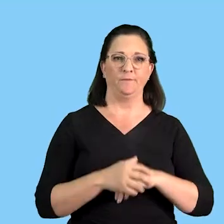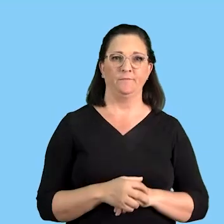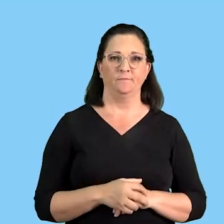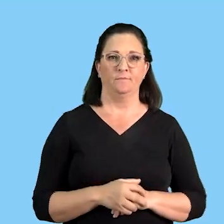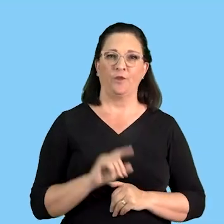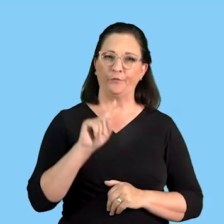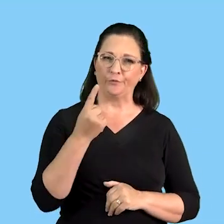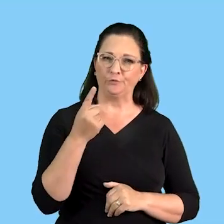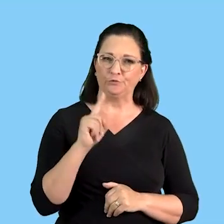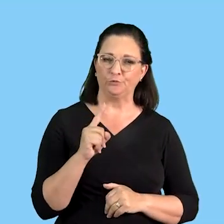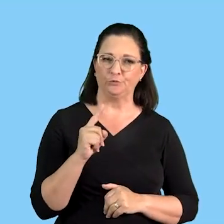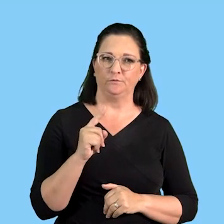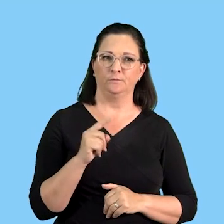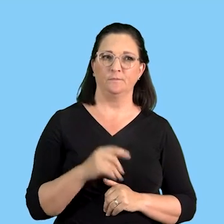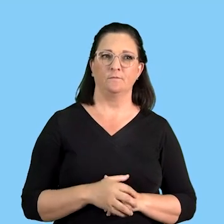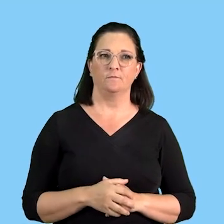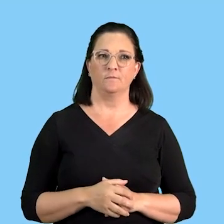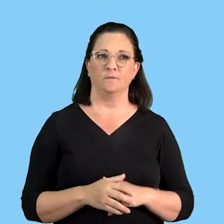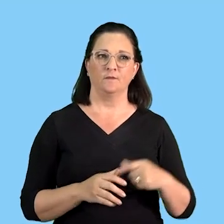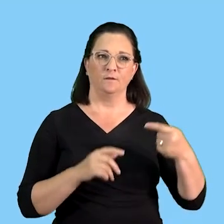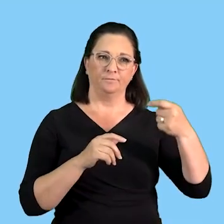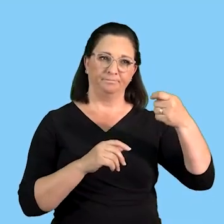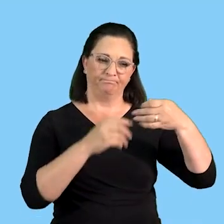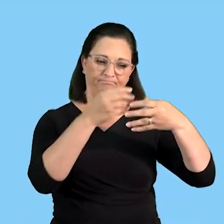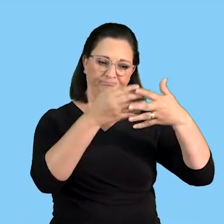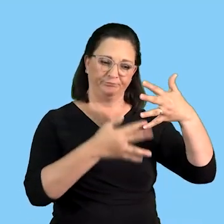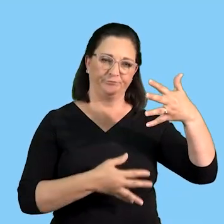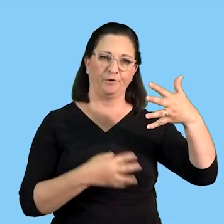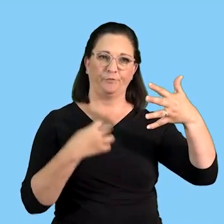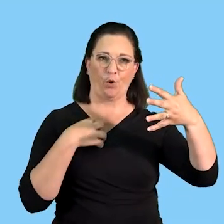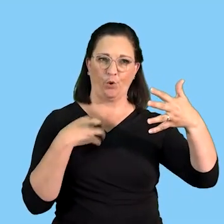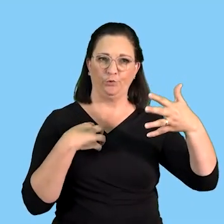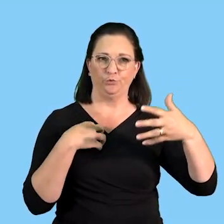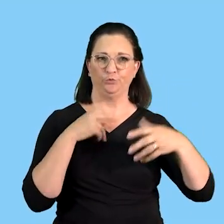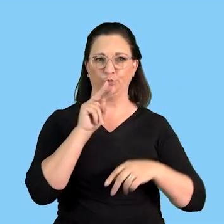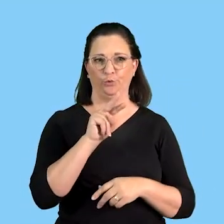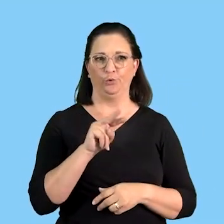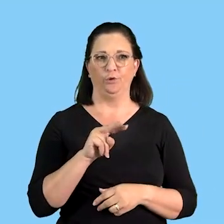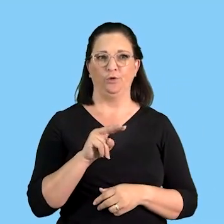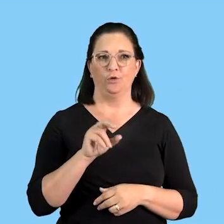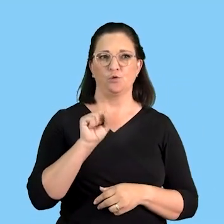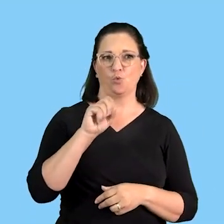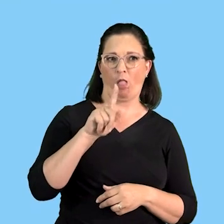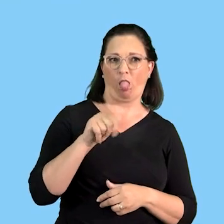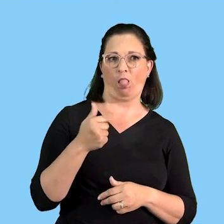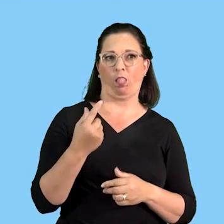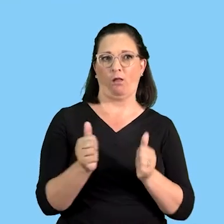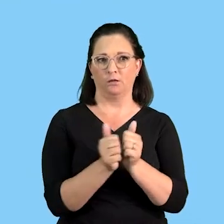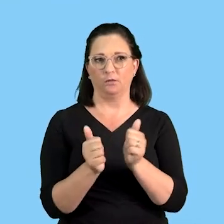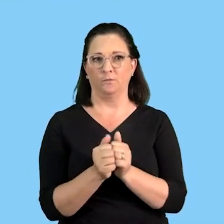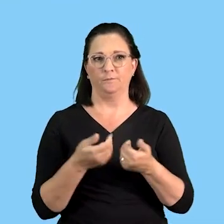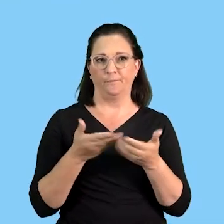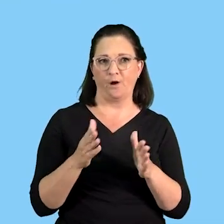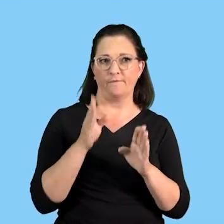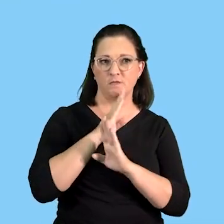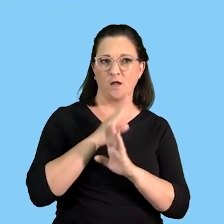thing to consider is that we looked into the various forms of ownership: your private company, your personal liability company, your